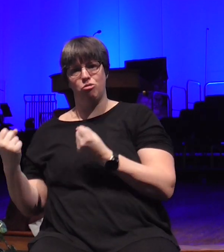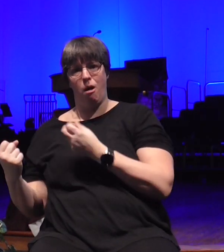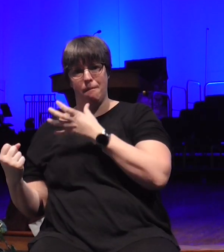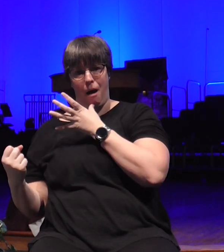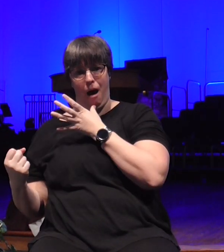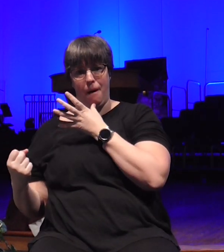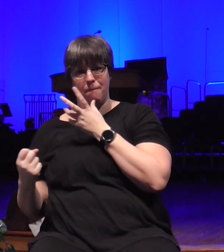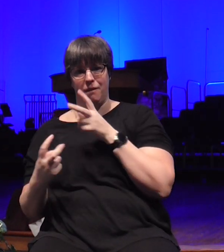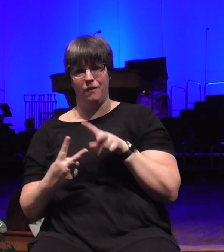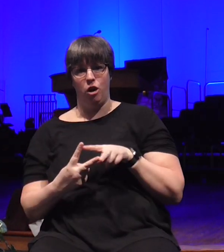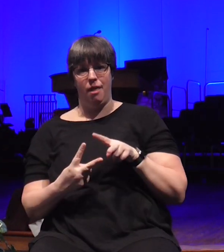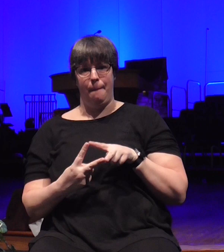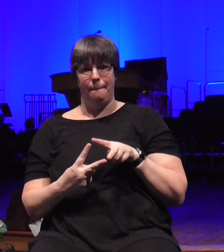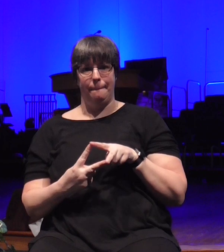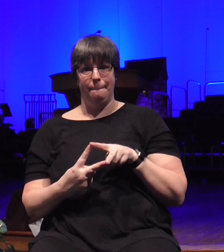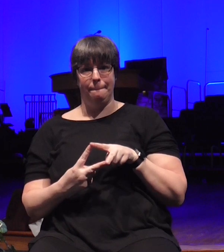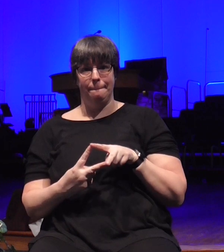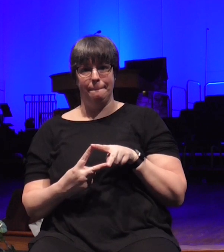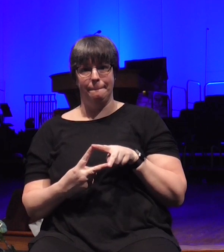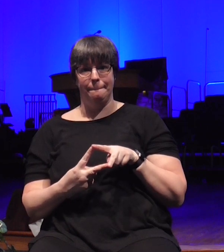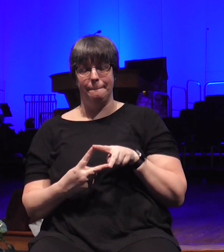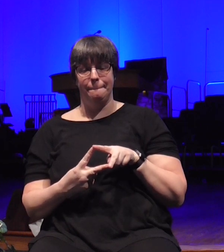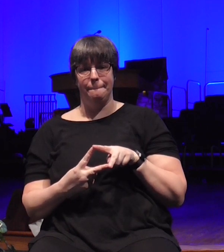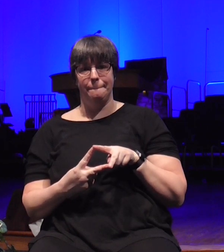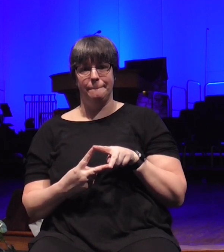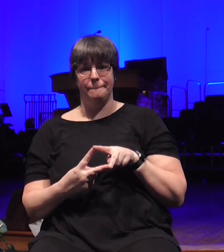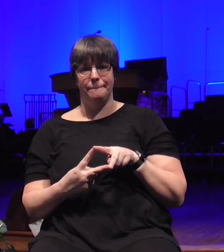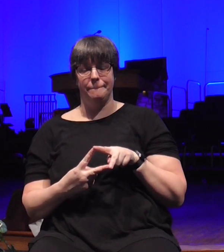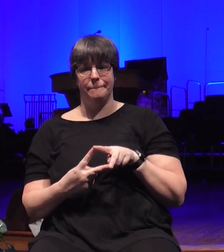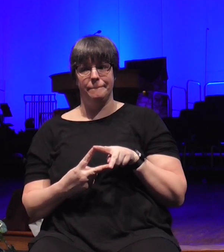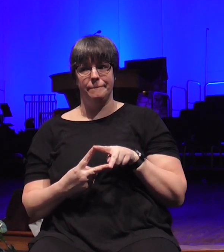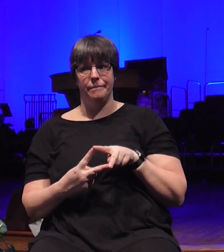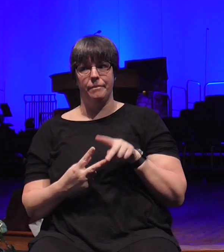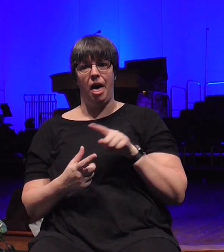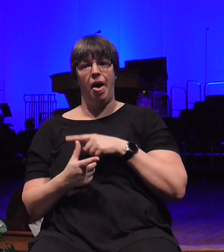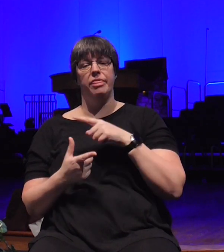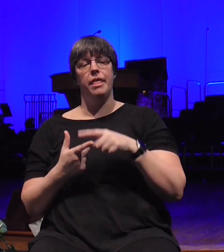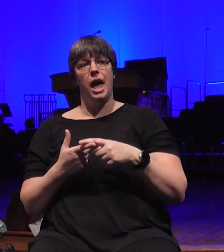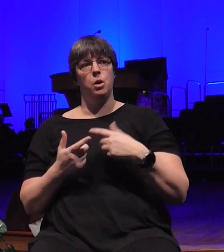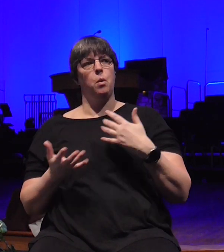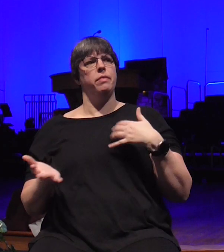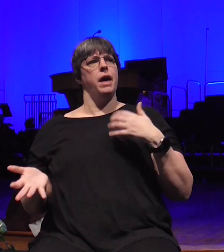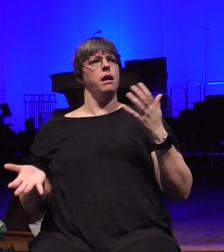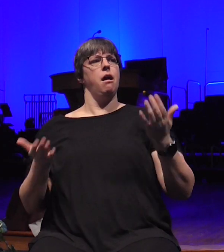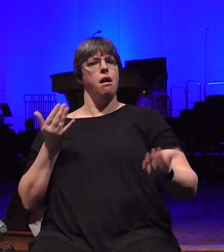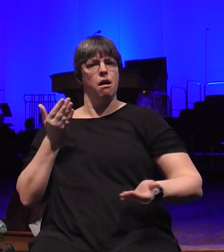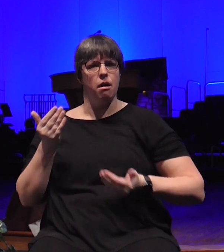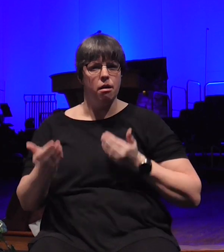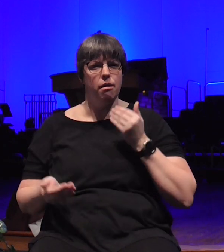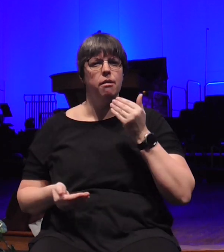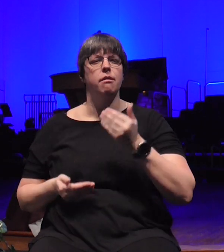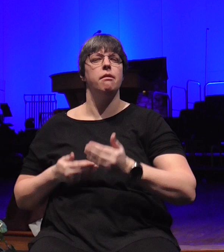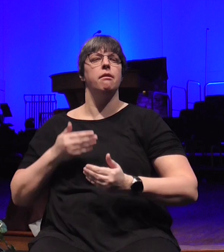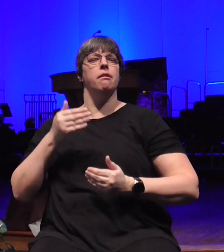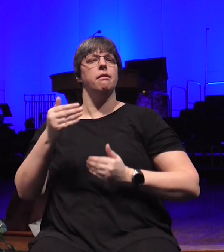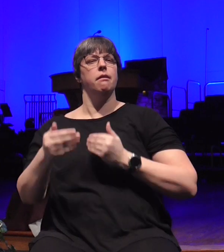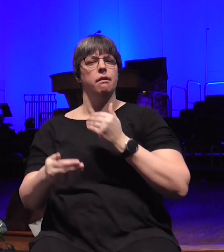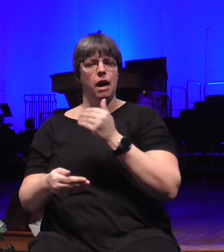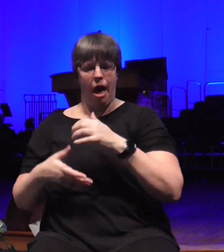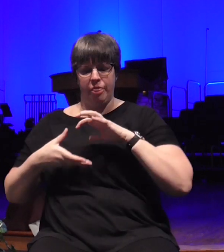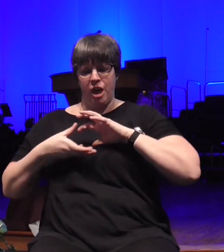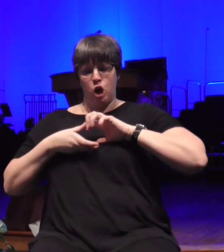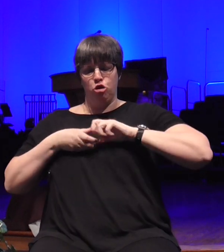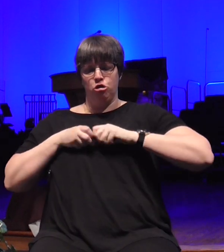and that she would then, after she adjusted to this and let the grieving